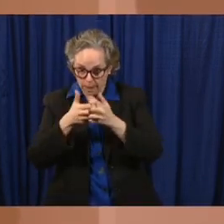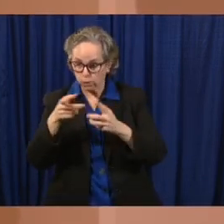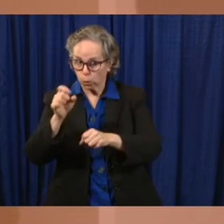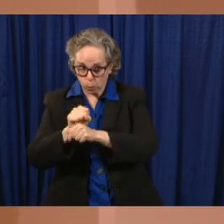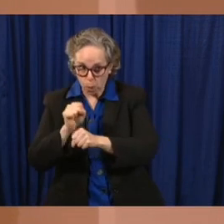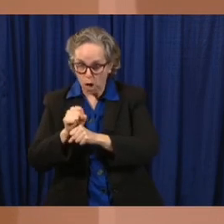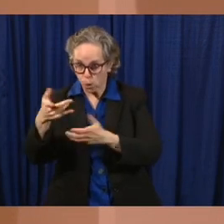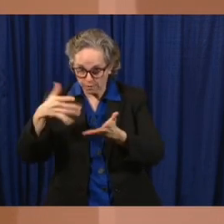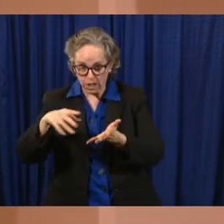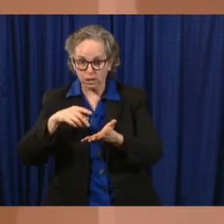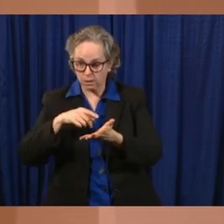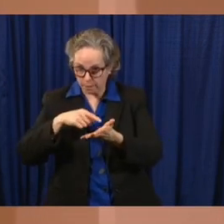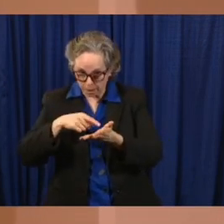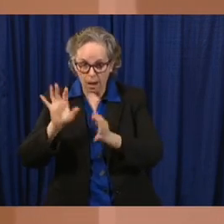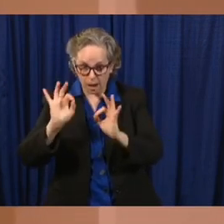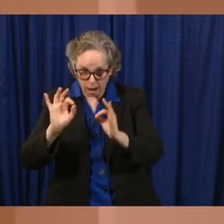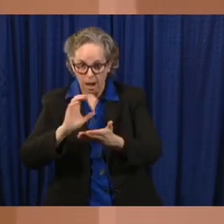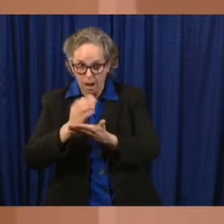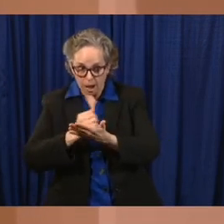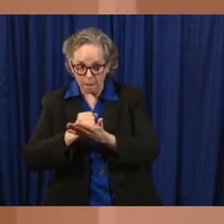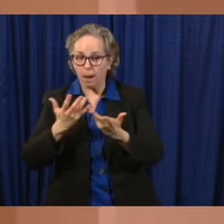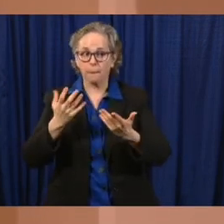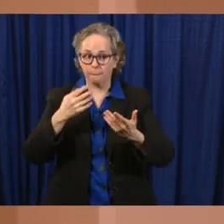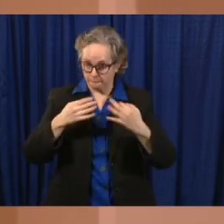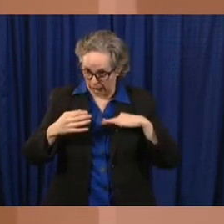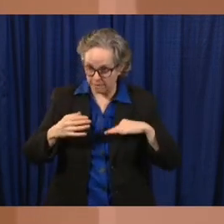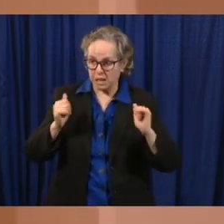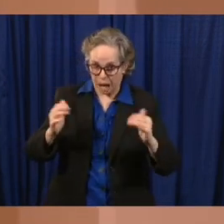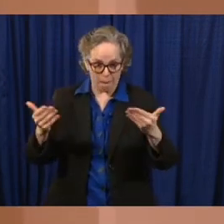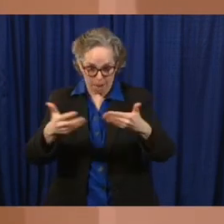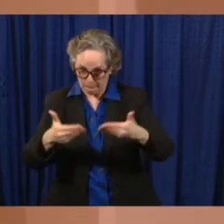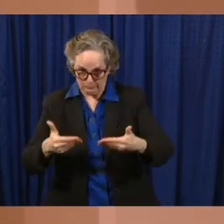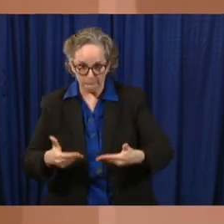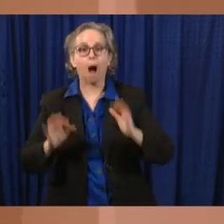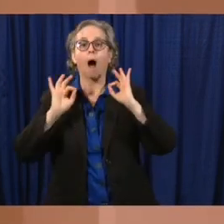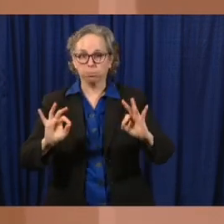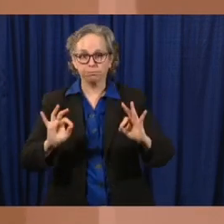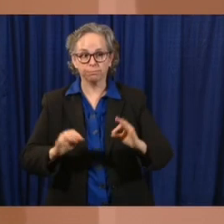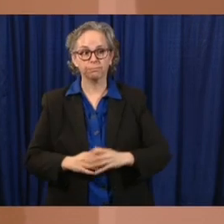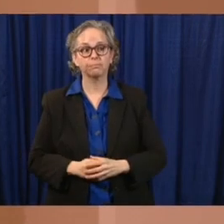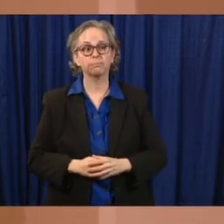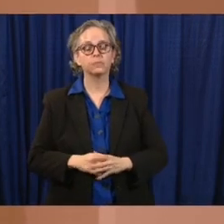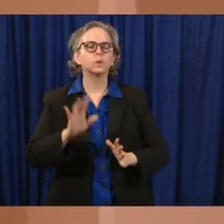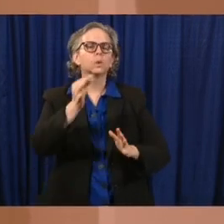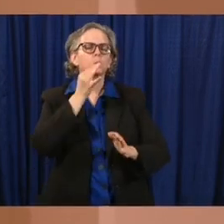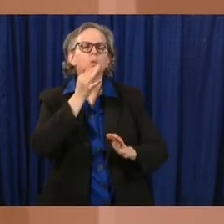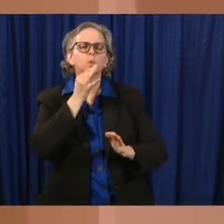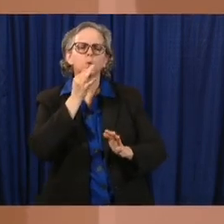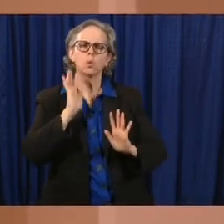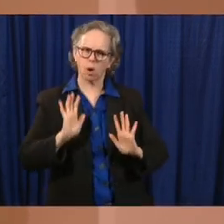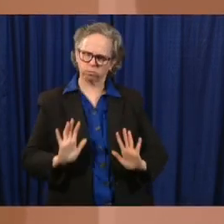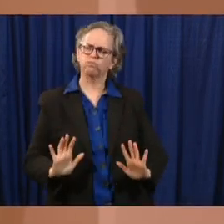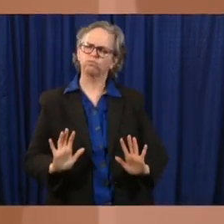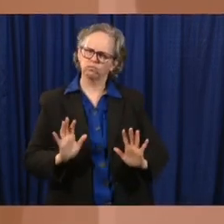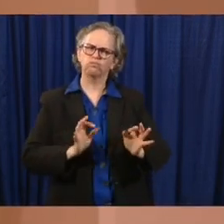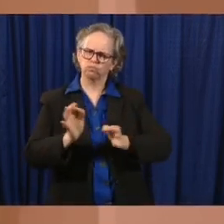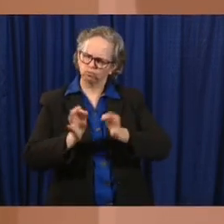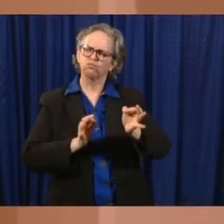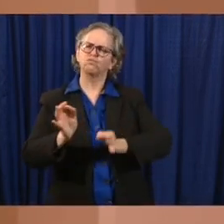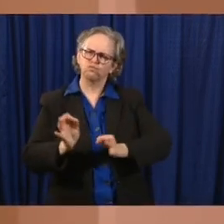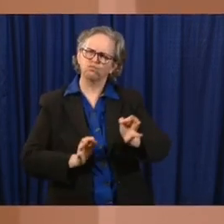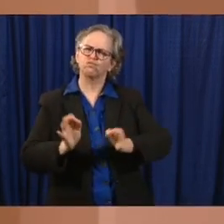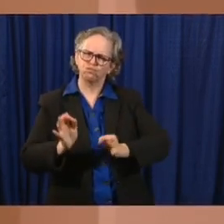all of those issues. In the coming days, we're going to have this all laid out to better explain exactly what's happened during these